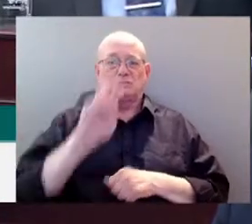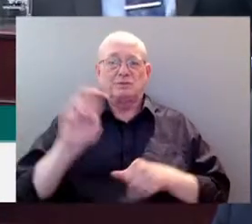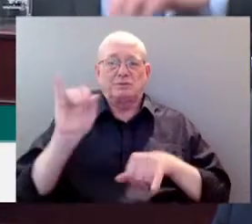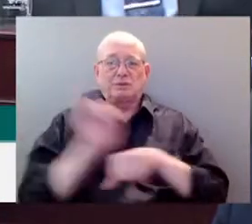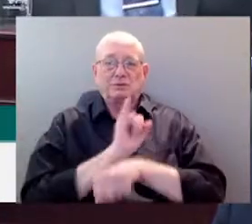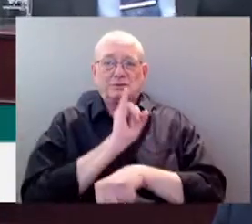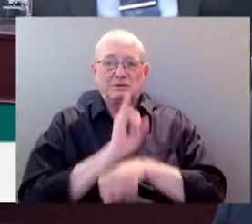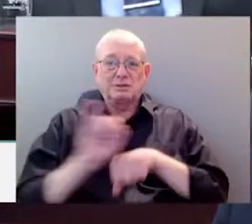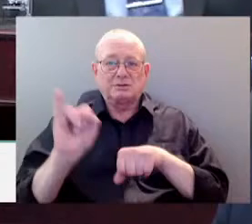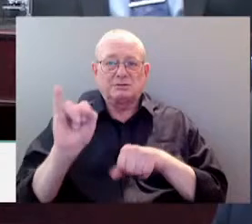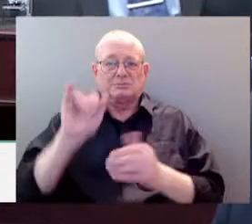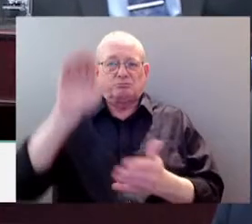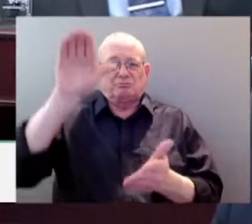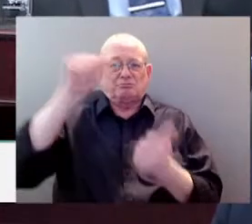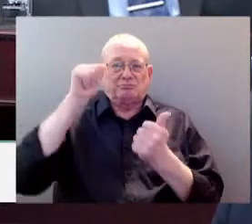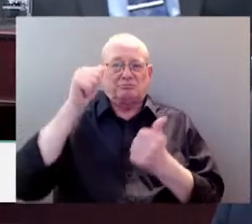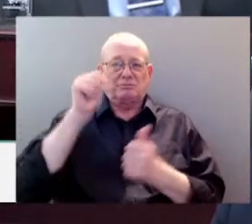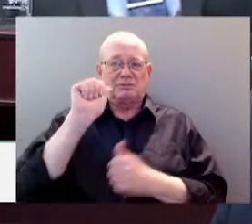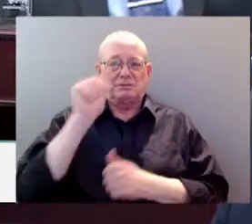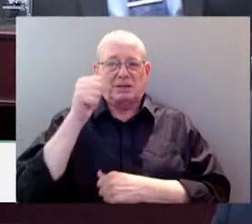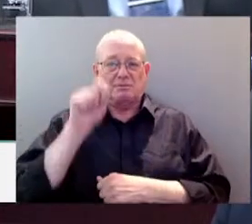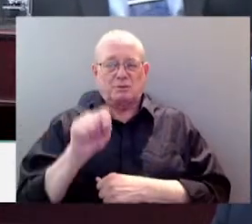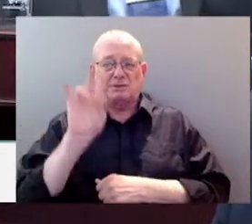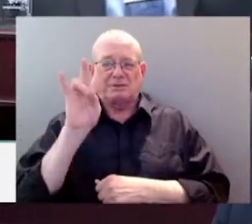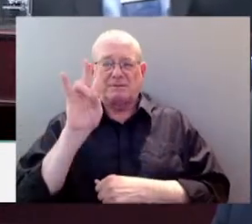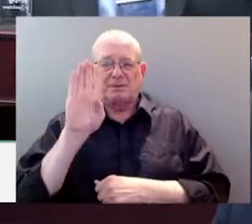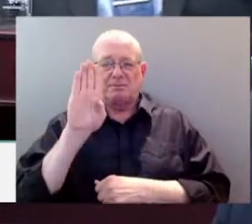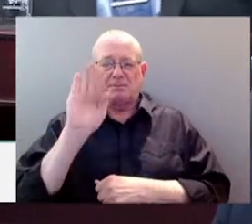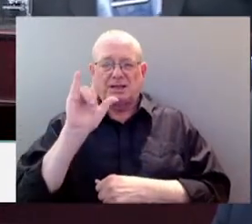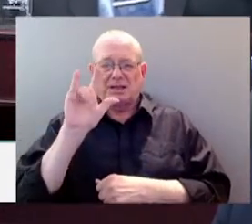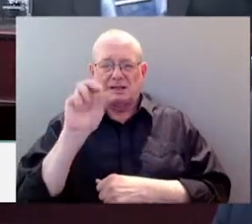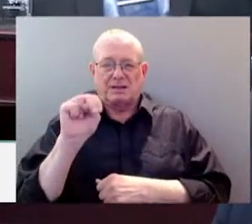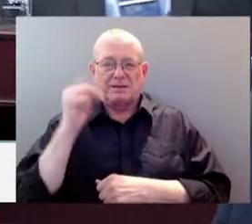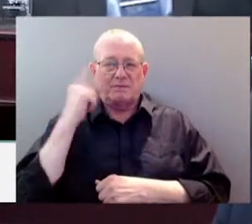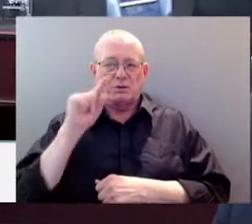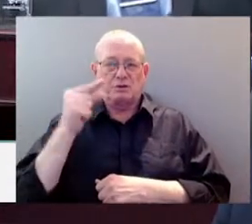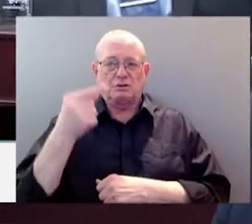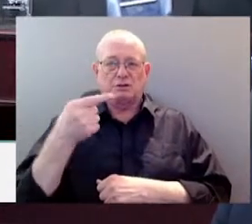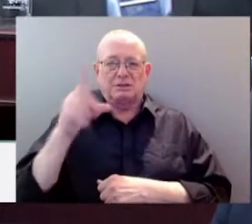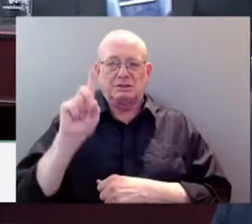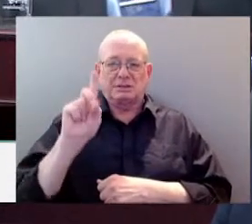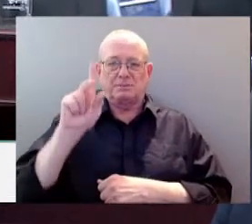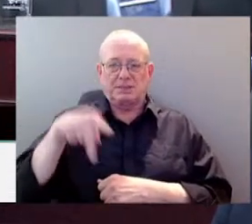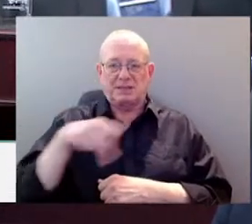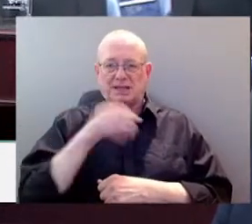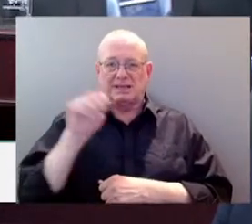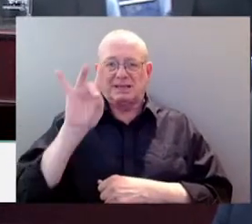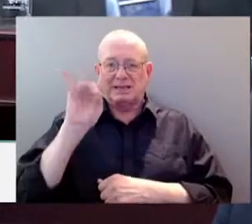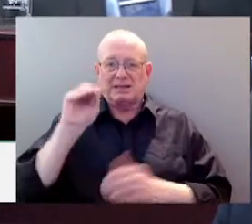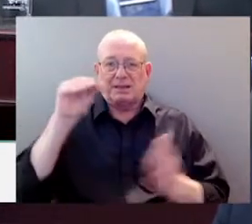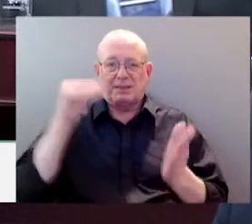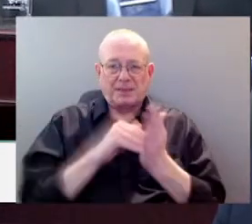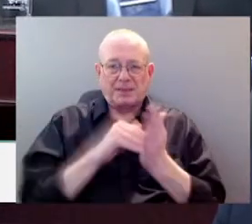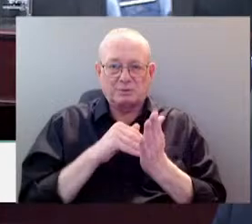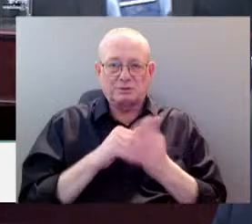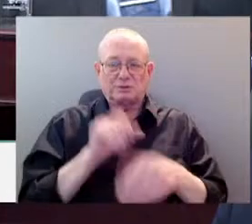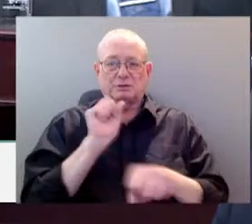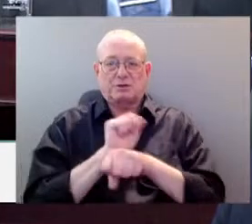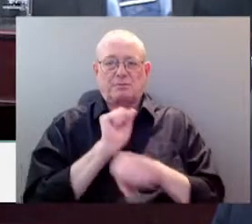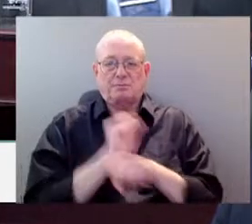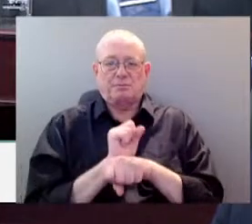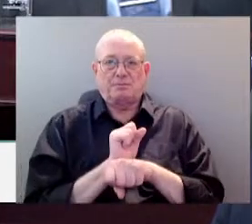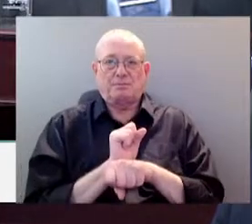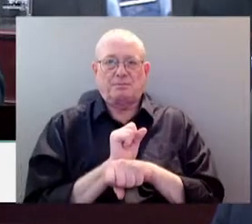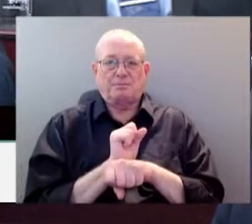supports 80,000 jobs full-time jobs equivalent Alberta tourism related business represents 3.3% of